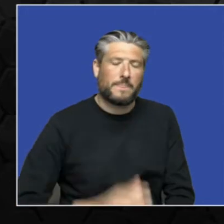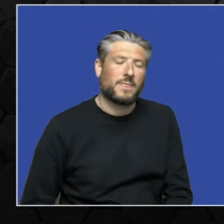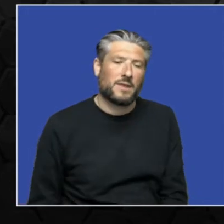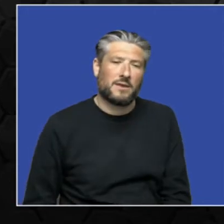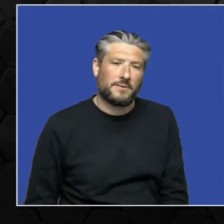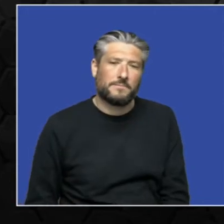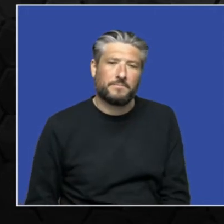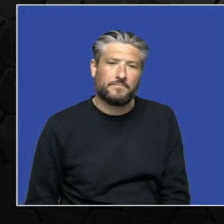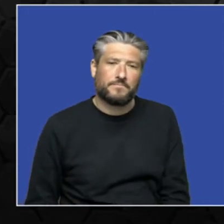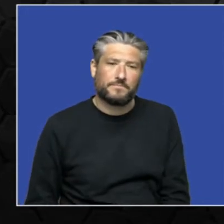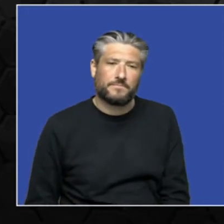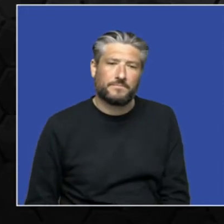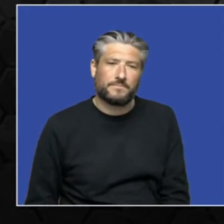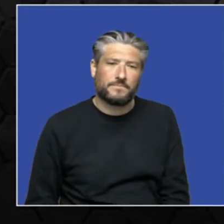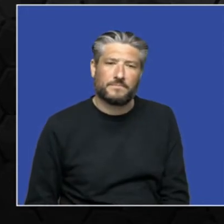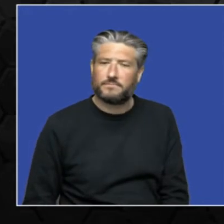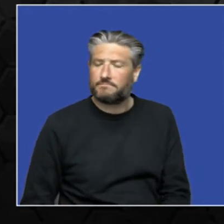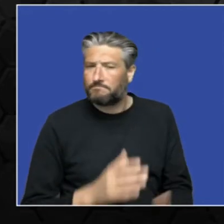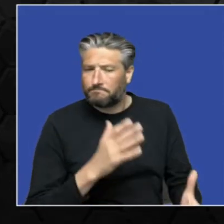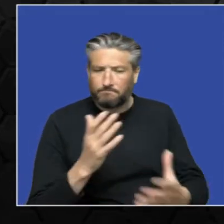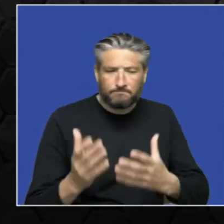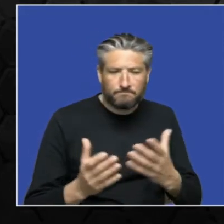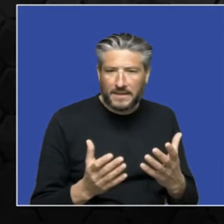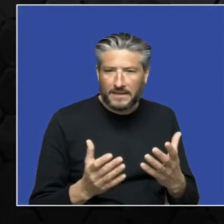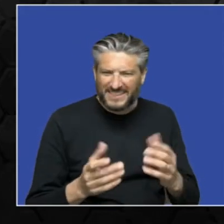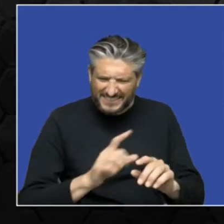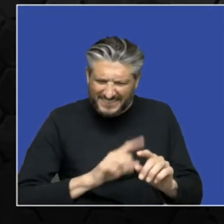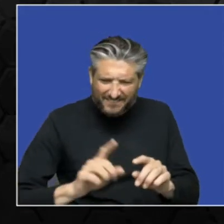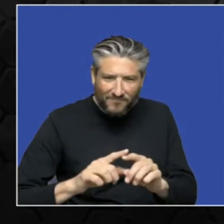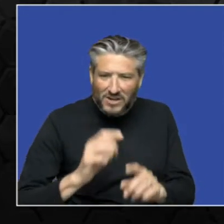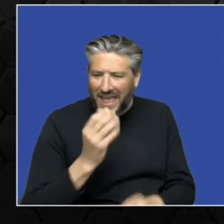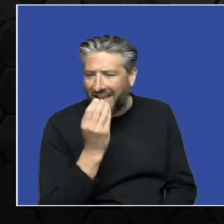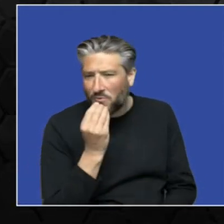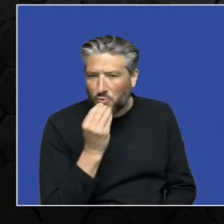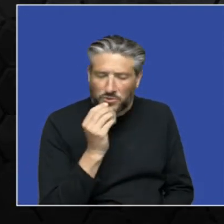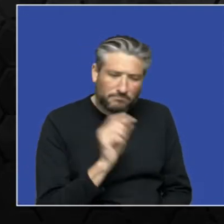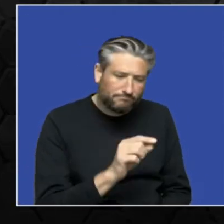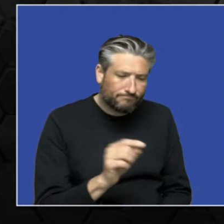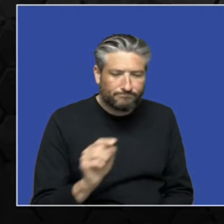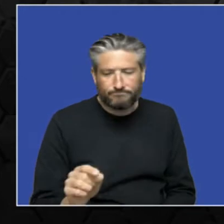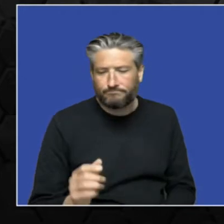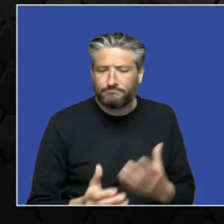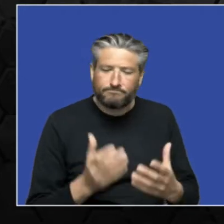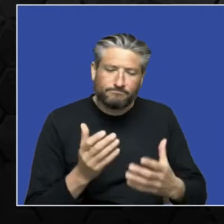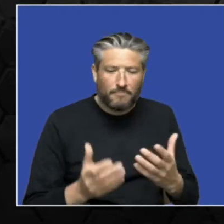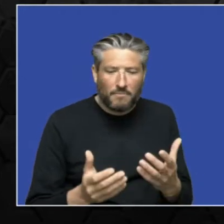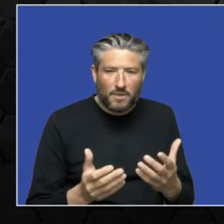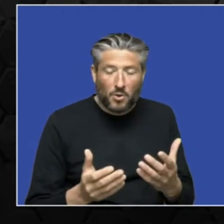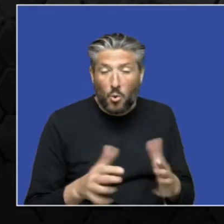So what might we have also in our kitchen? Maybe a knife.